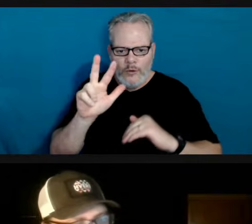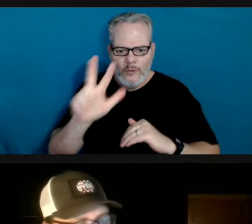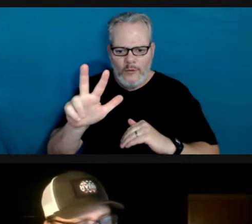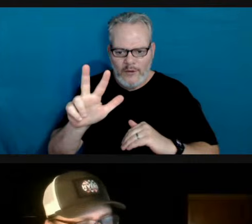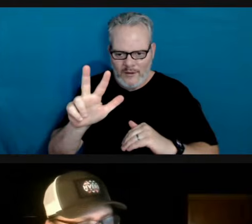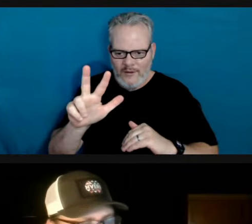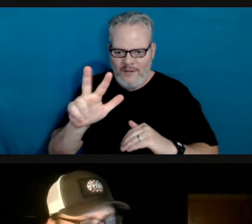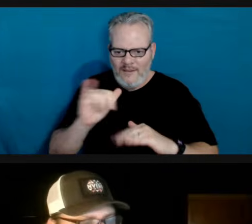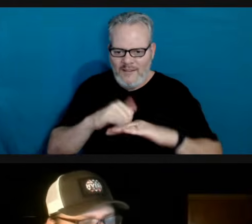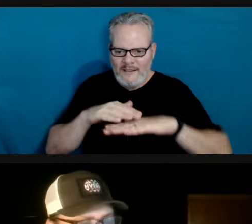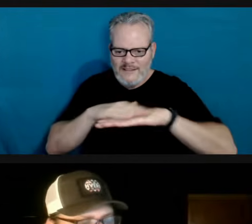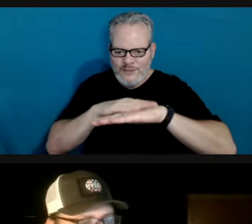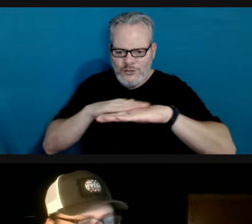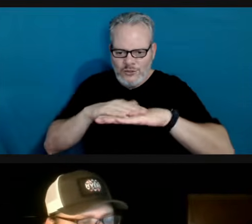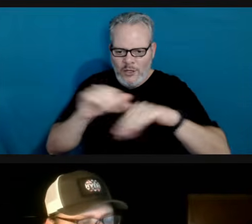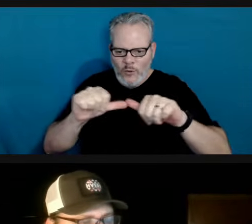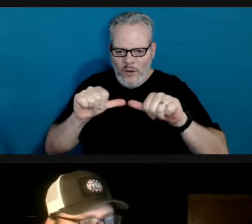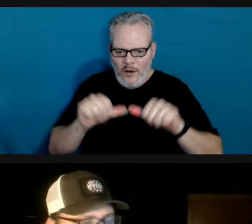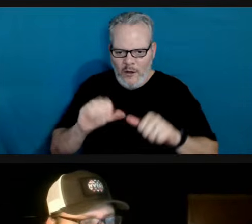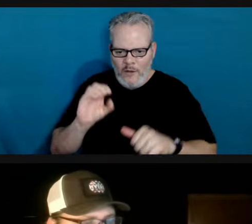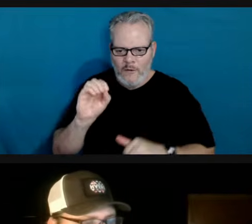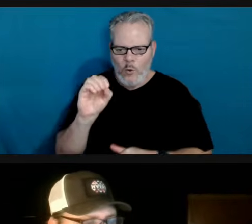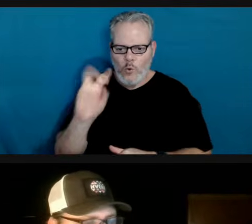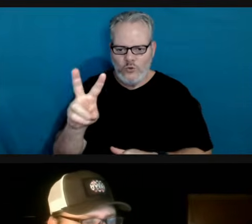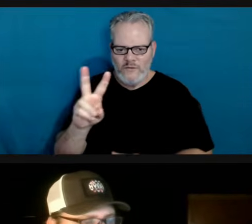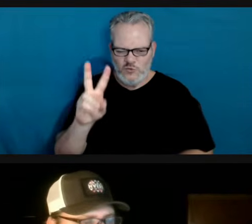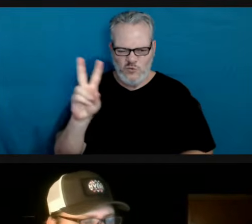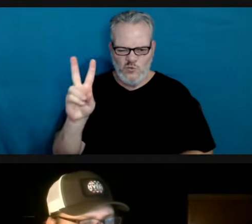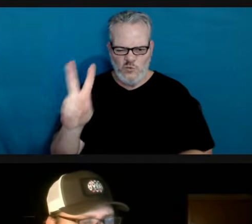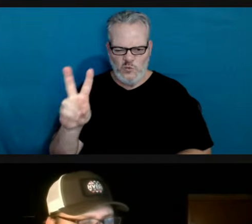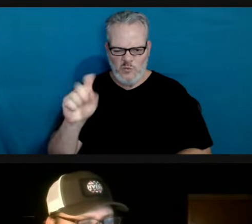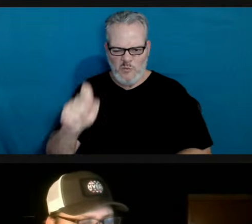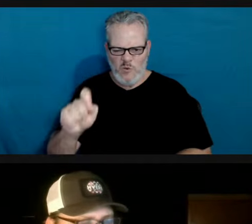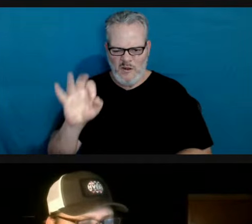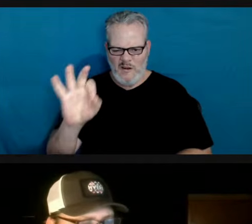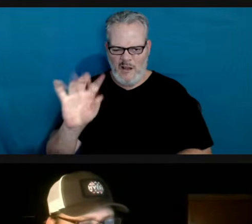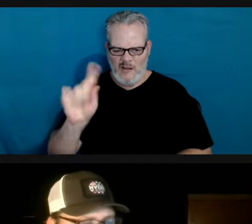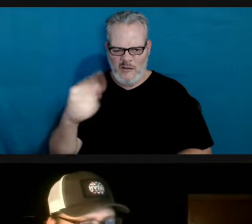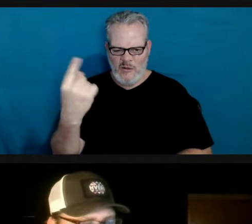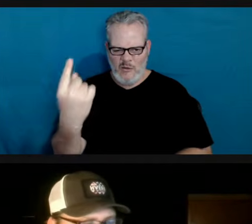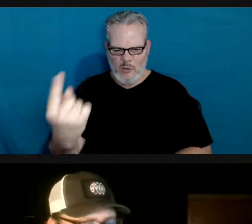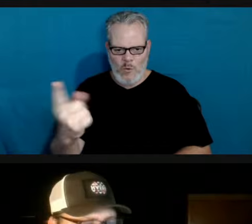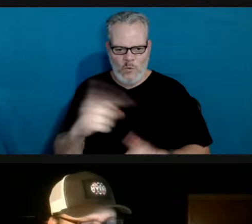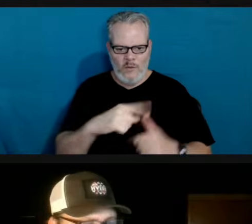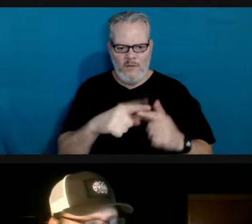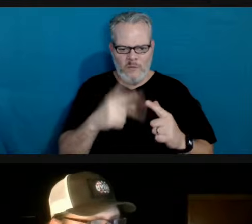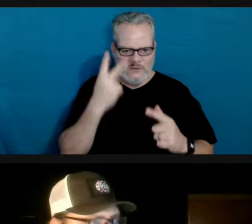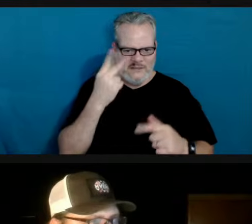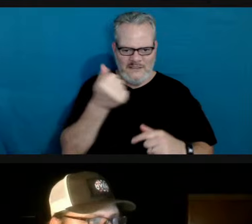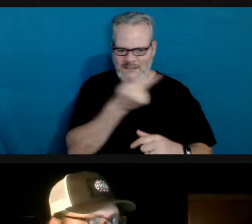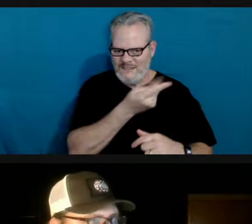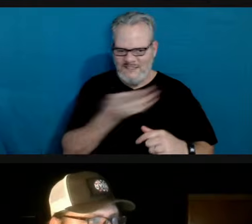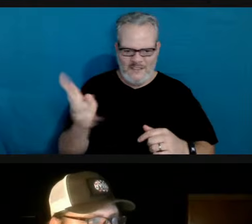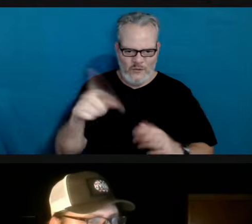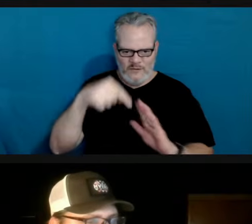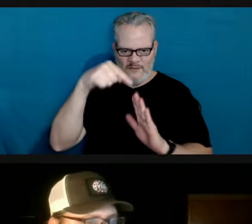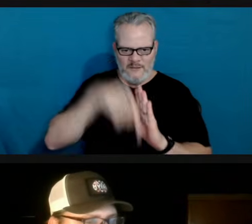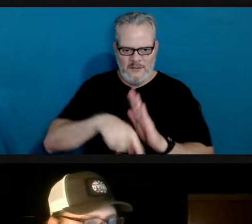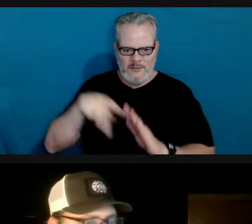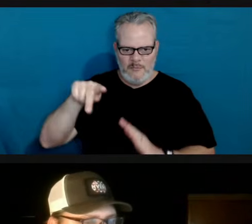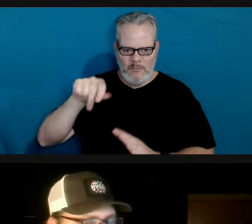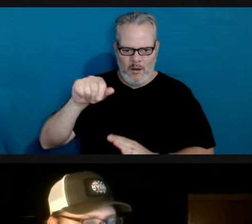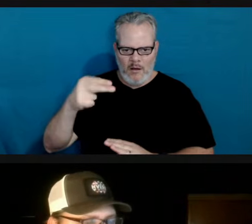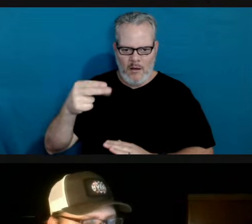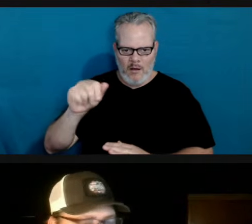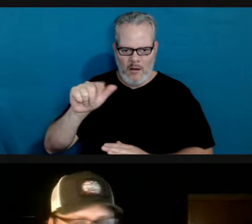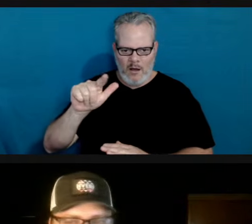area, 2.9. One just by itself. The next ones are all deep Pahala events. So all just